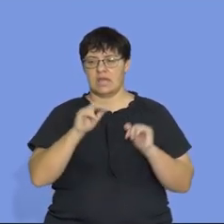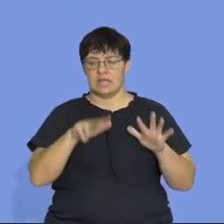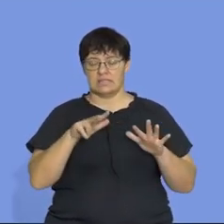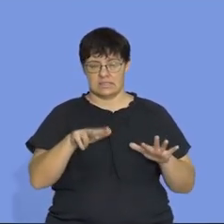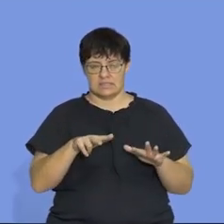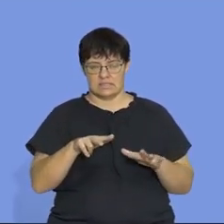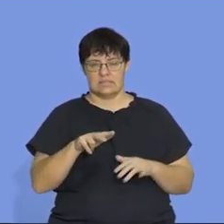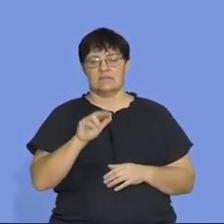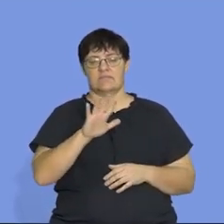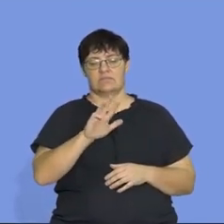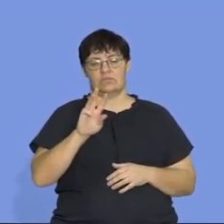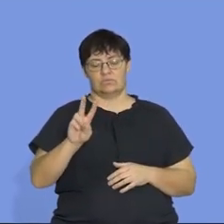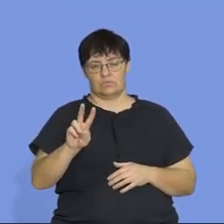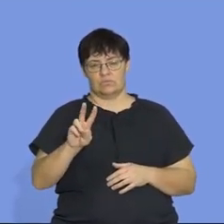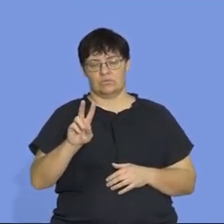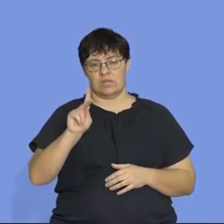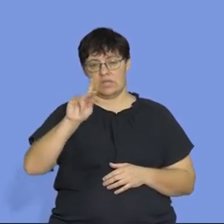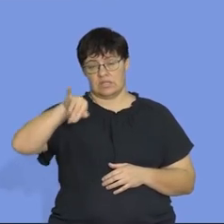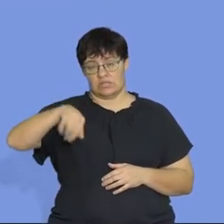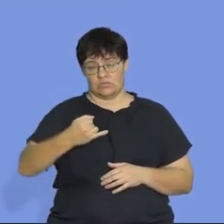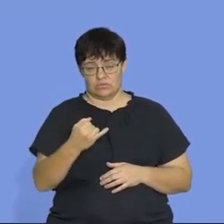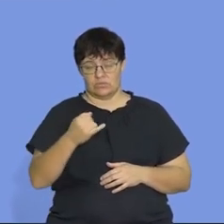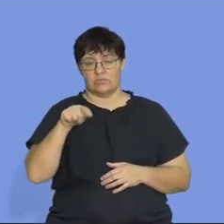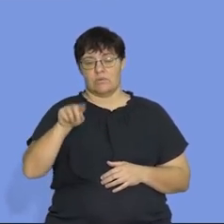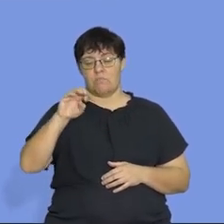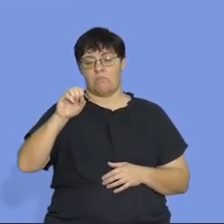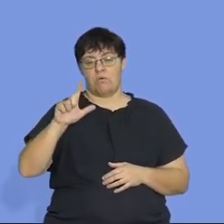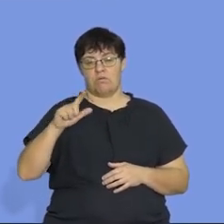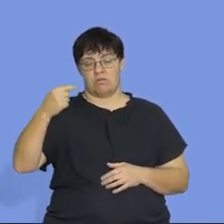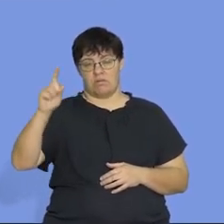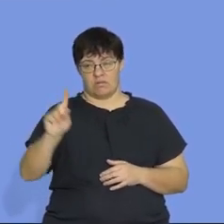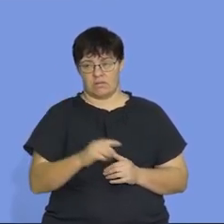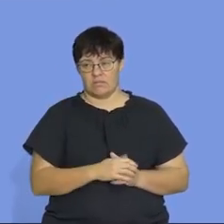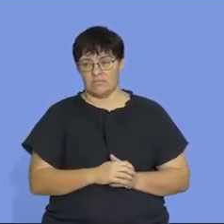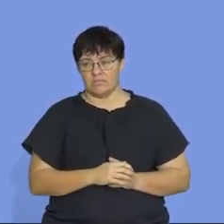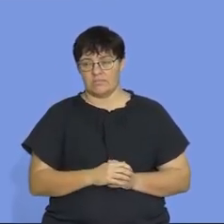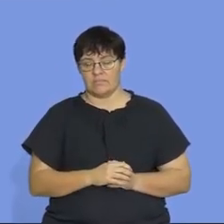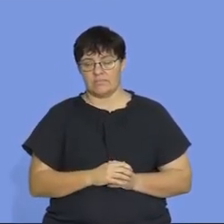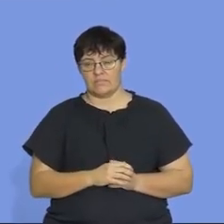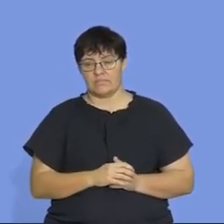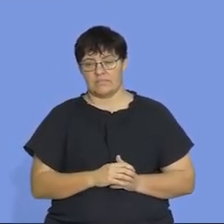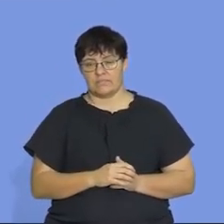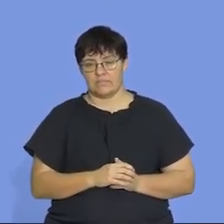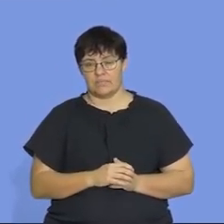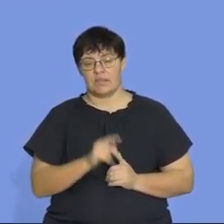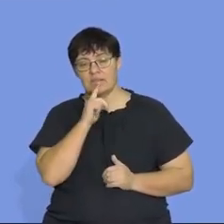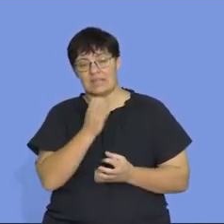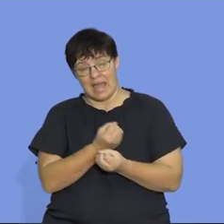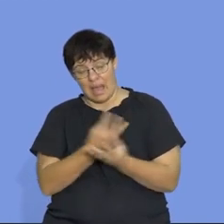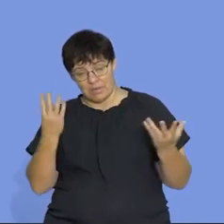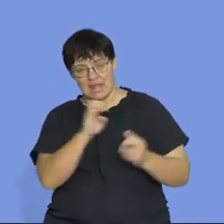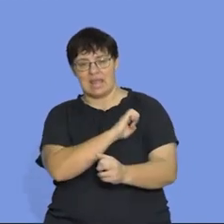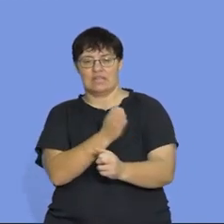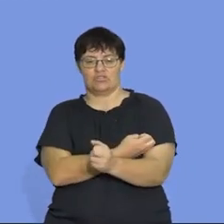joules. Okay, kilojoules per mole. Right? So this is the amount of energy that